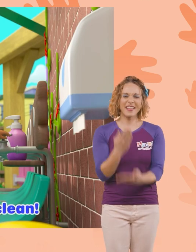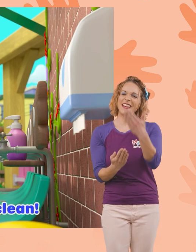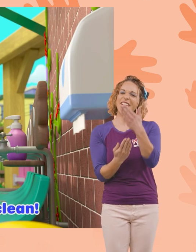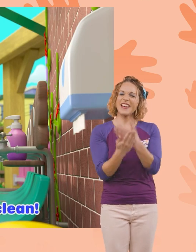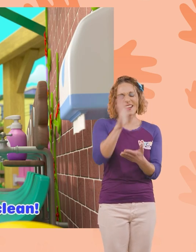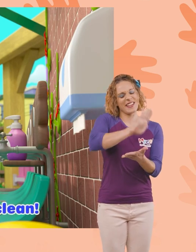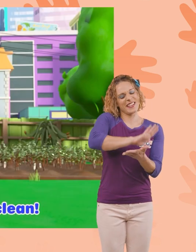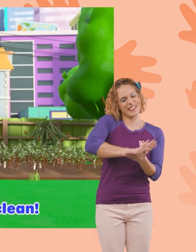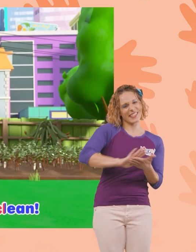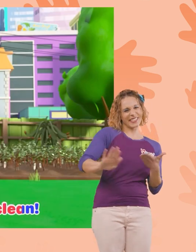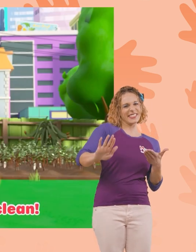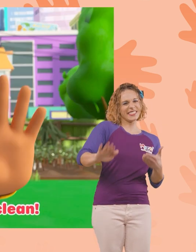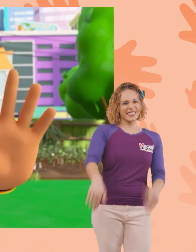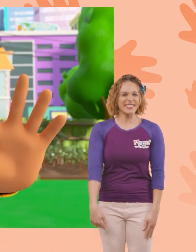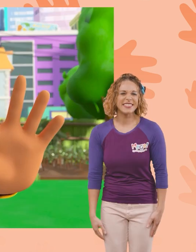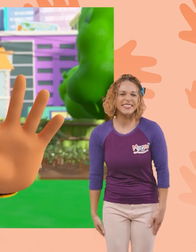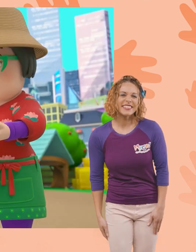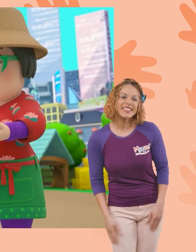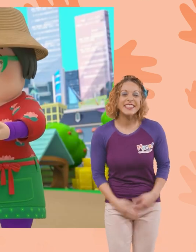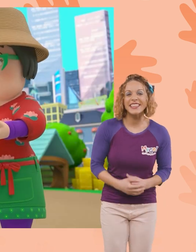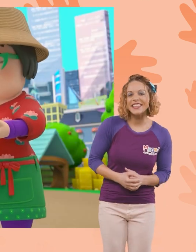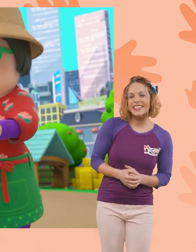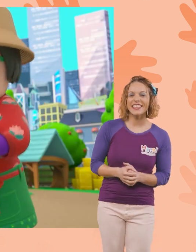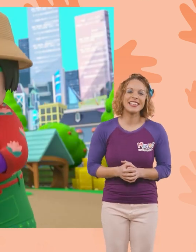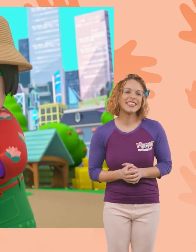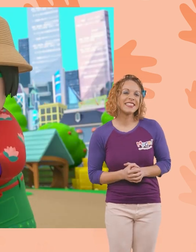your hands are squeaky clean.